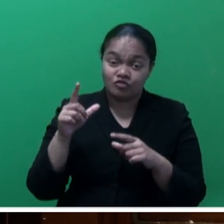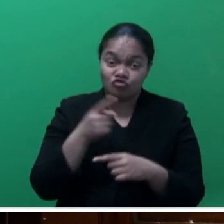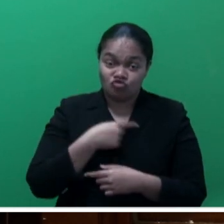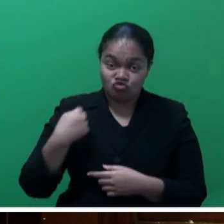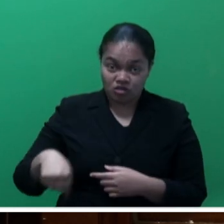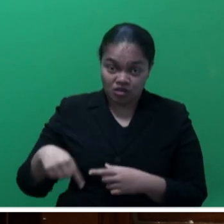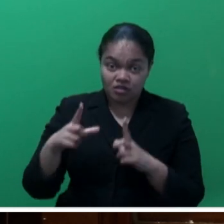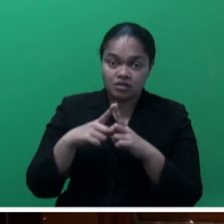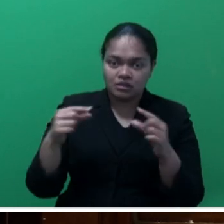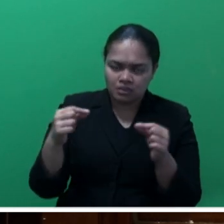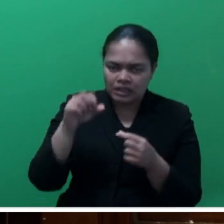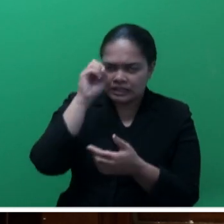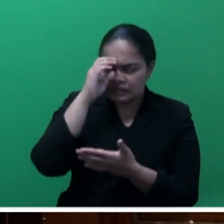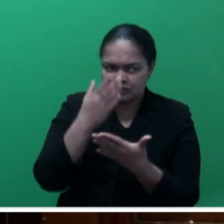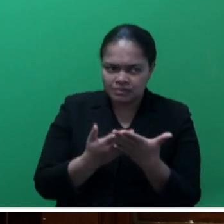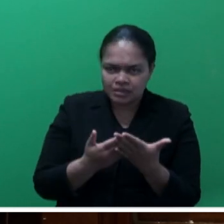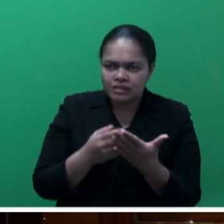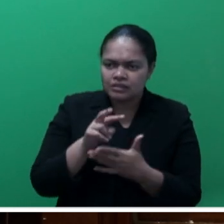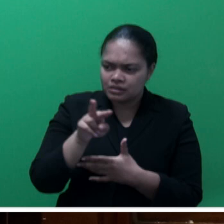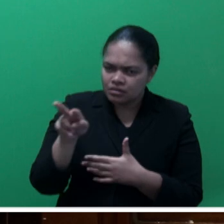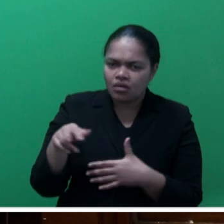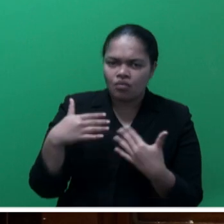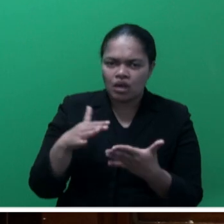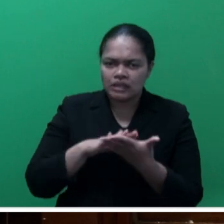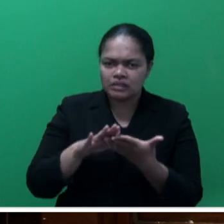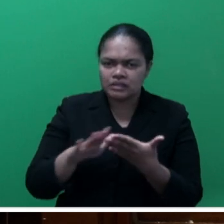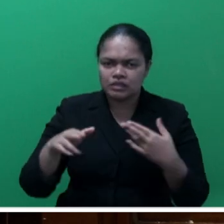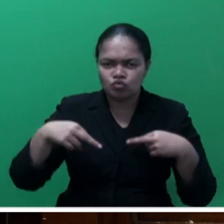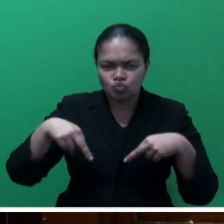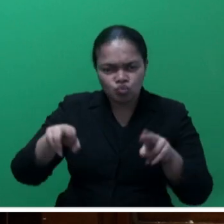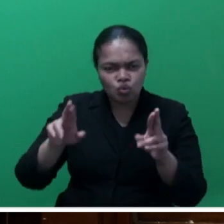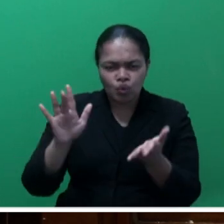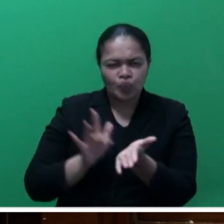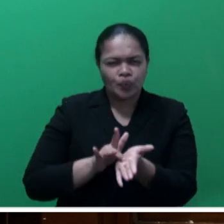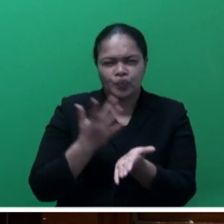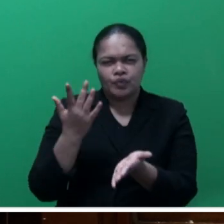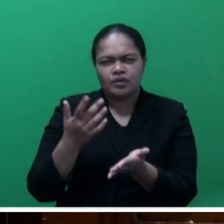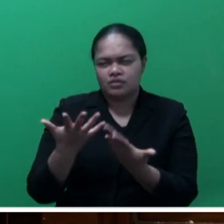and experiences of clean roads and roadsides, etc.,